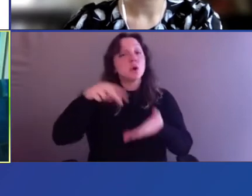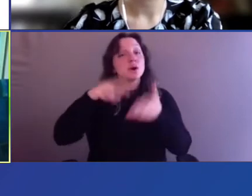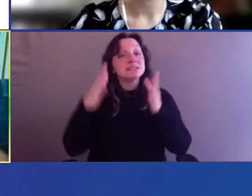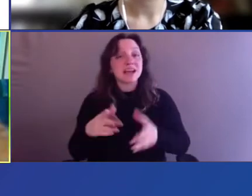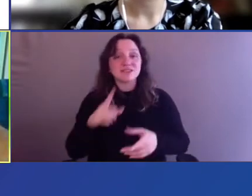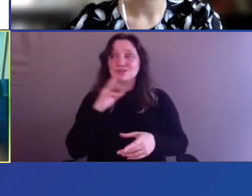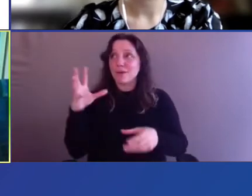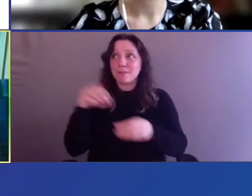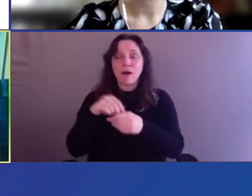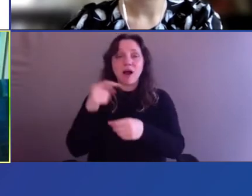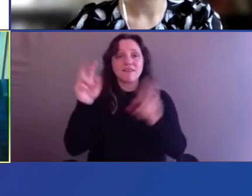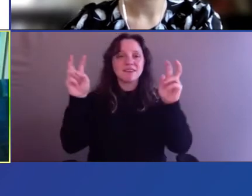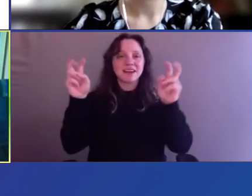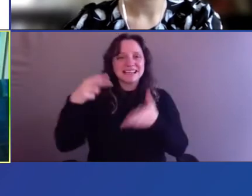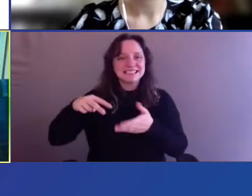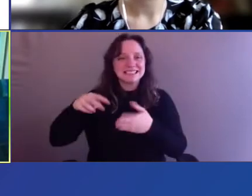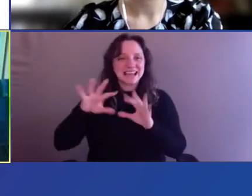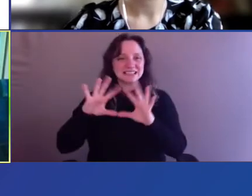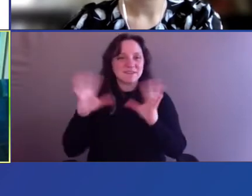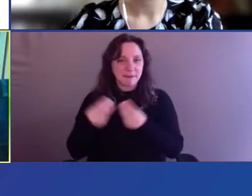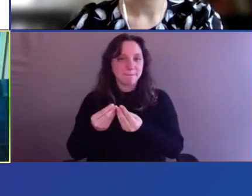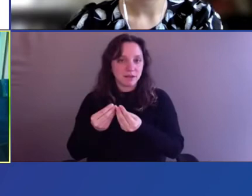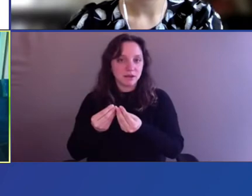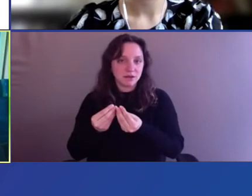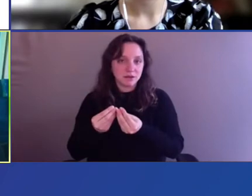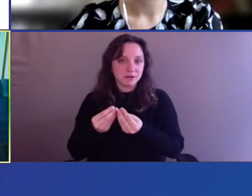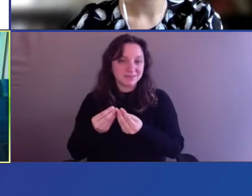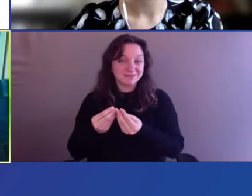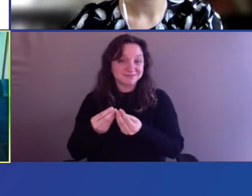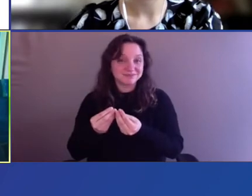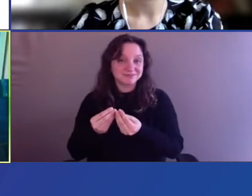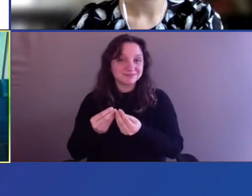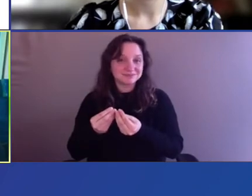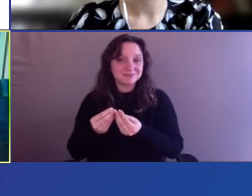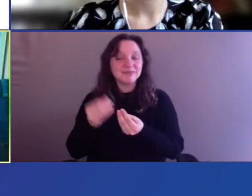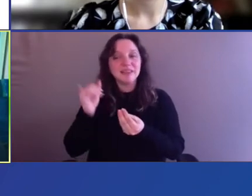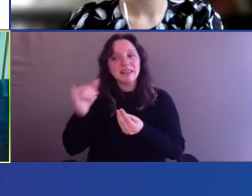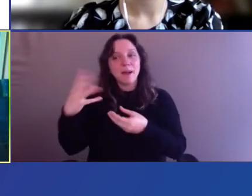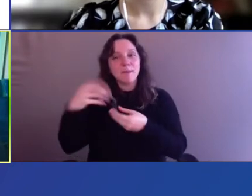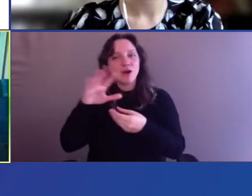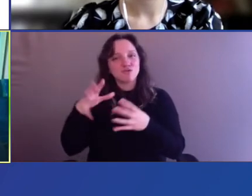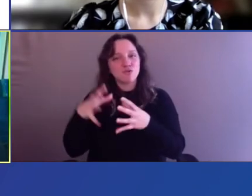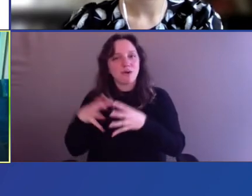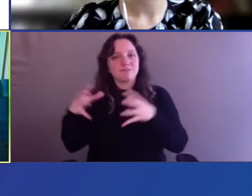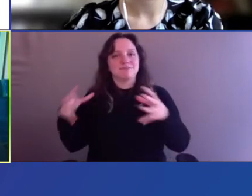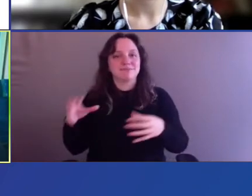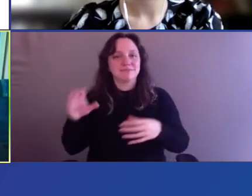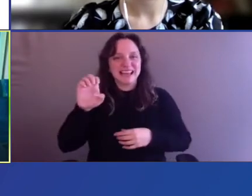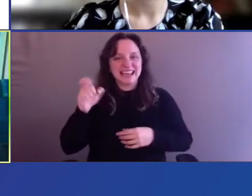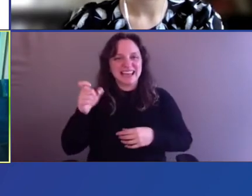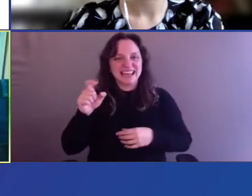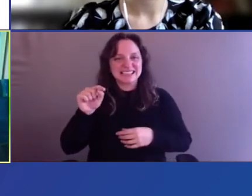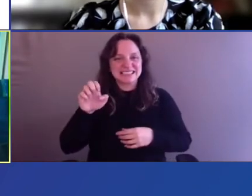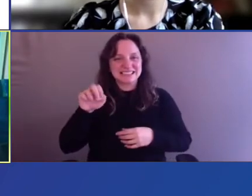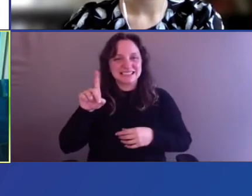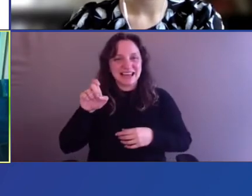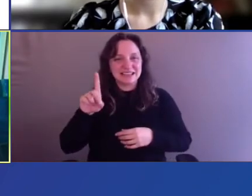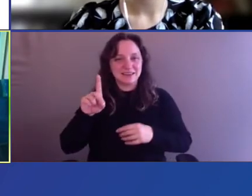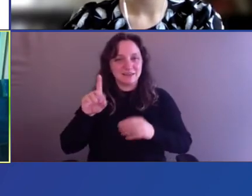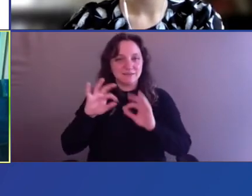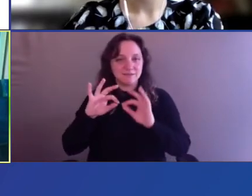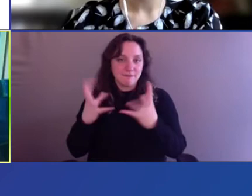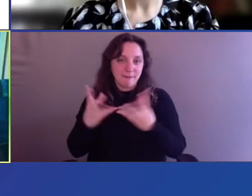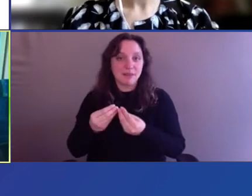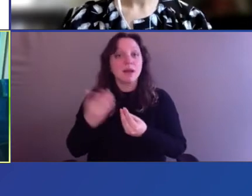we put the emphasis on the extended family. Well, that's part of your extended family. If you're a dancer, it's the other dancers. You may be a member